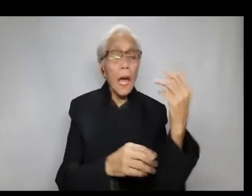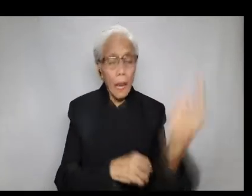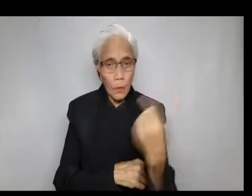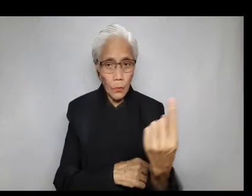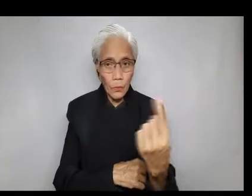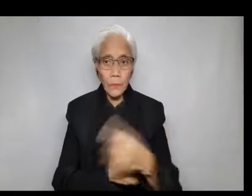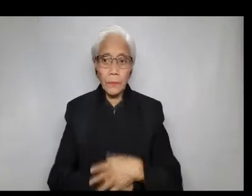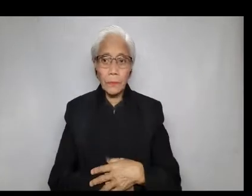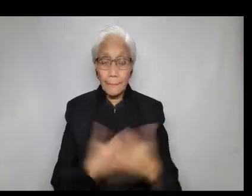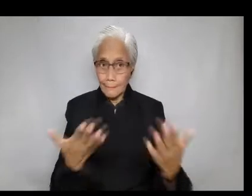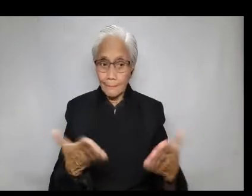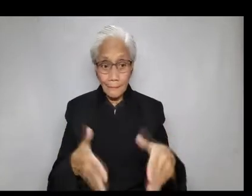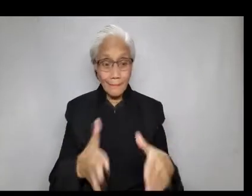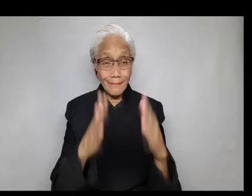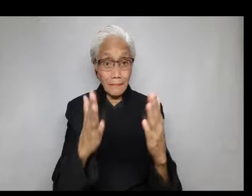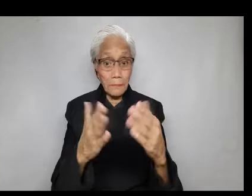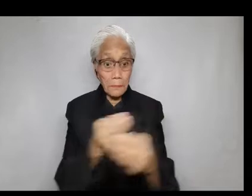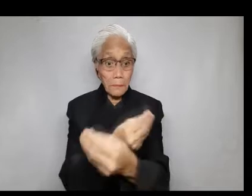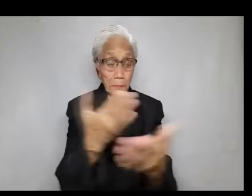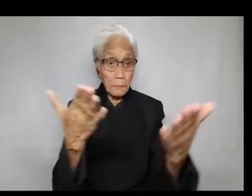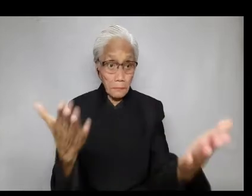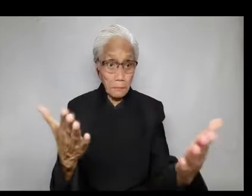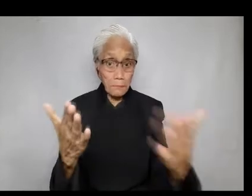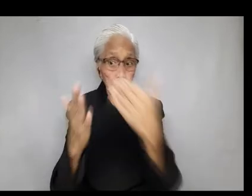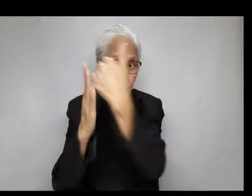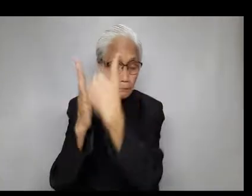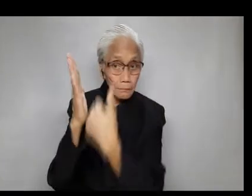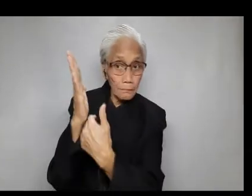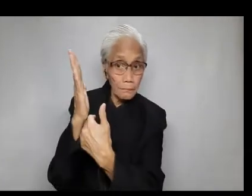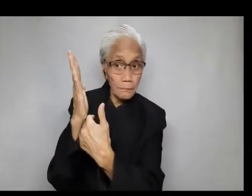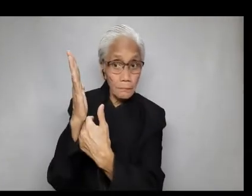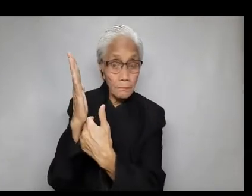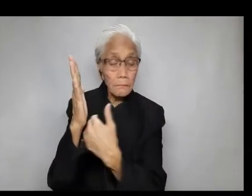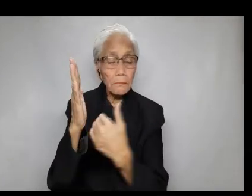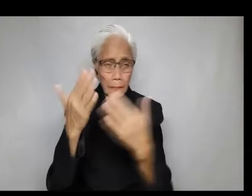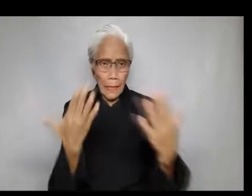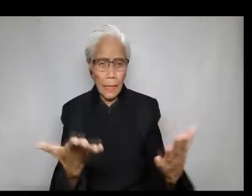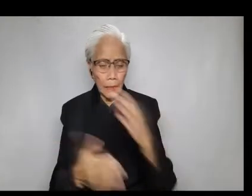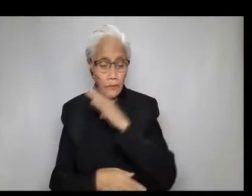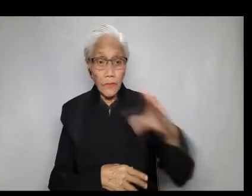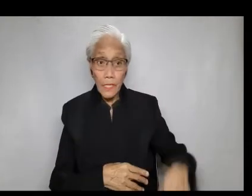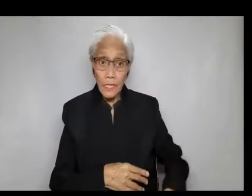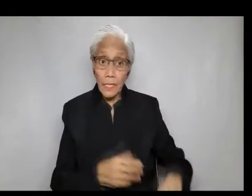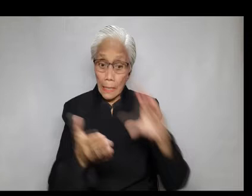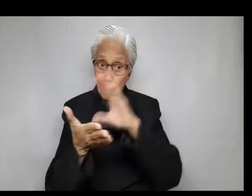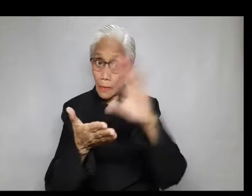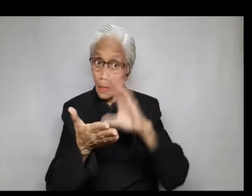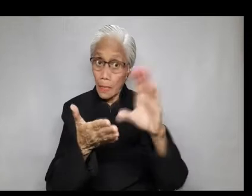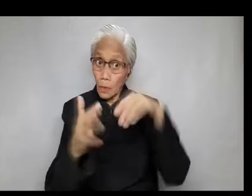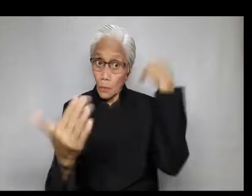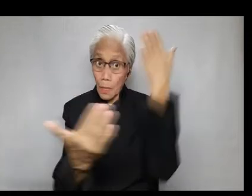alone." Okay, let me give you a checklist of the art of Christian critiquing